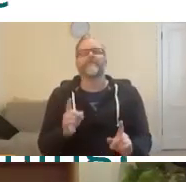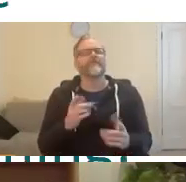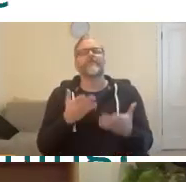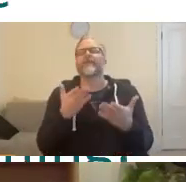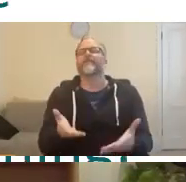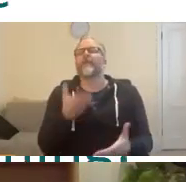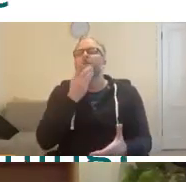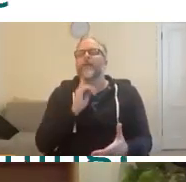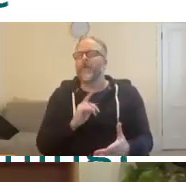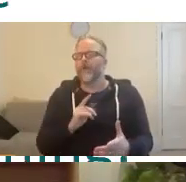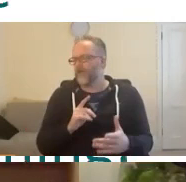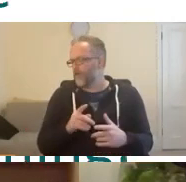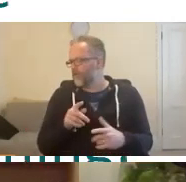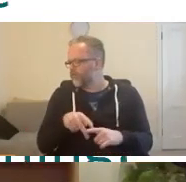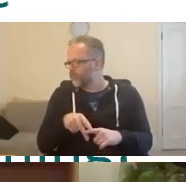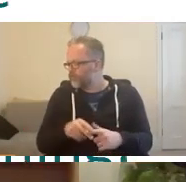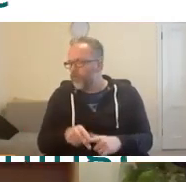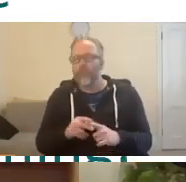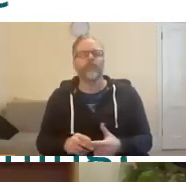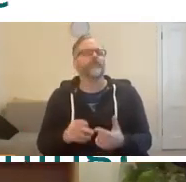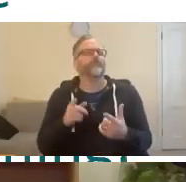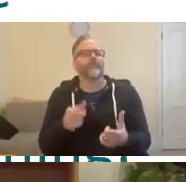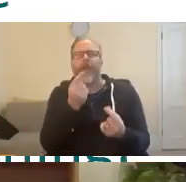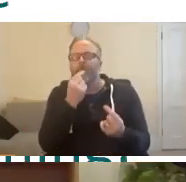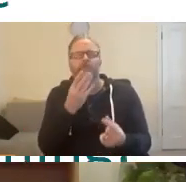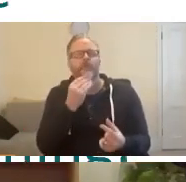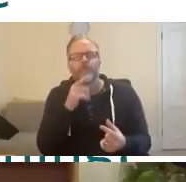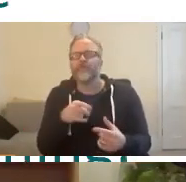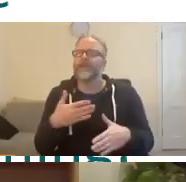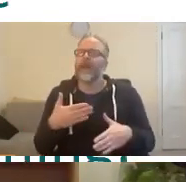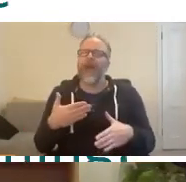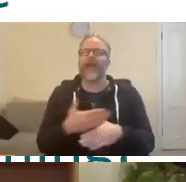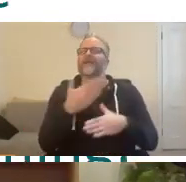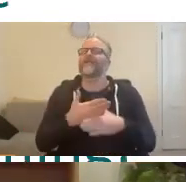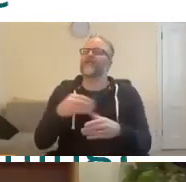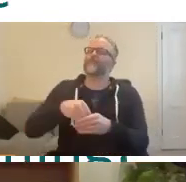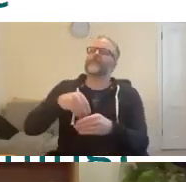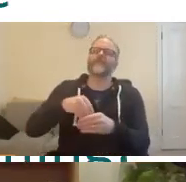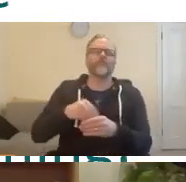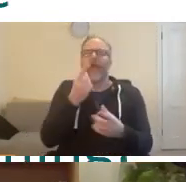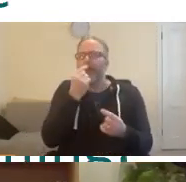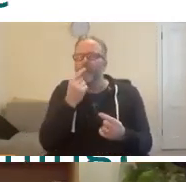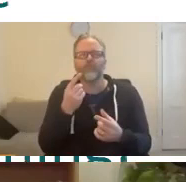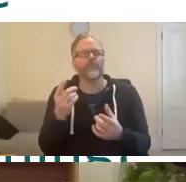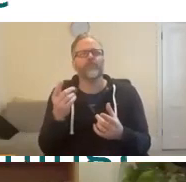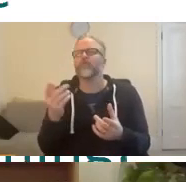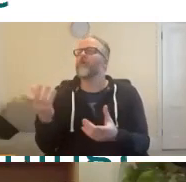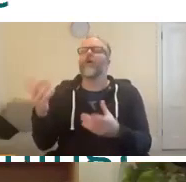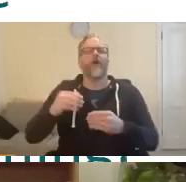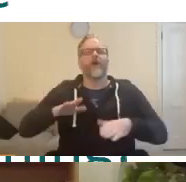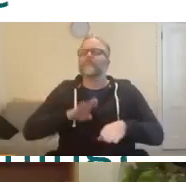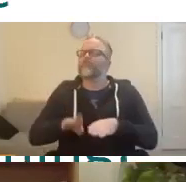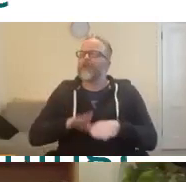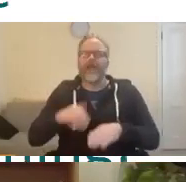people the tools that they need to be able to use these active ingredients, to be able to put these things into practice in